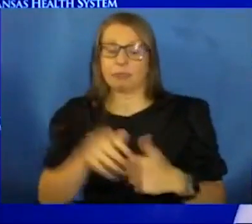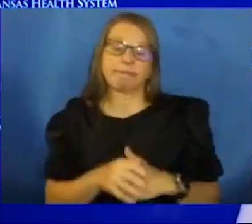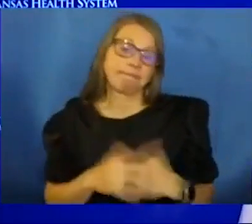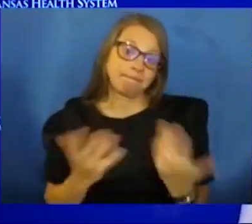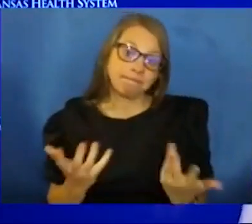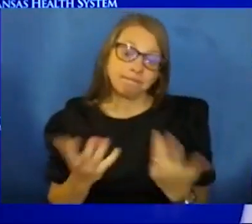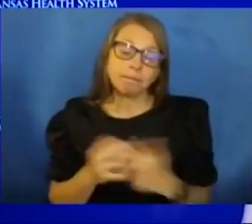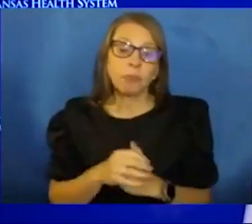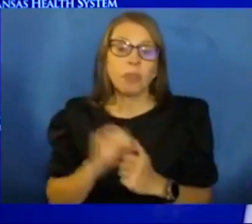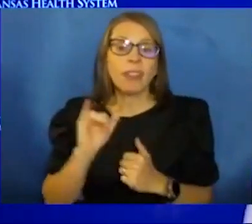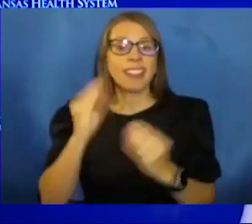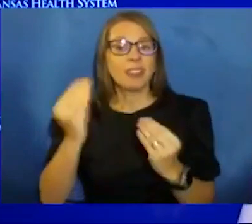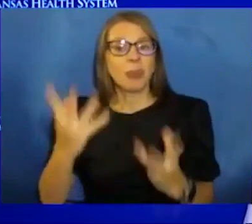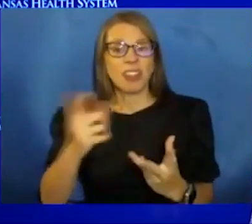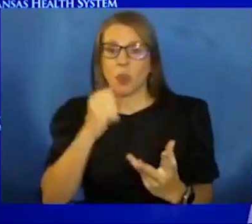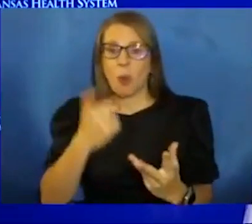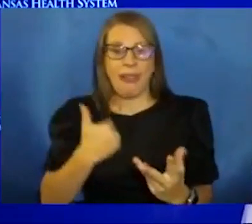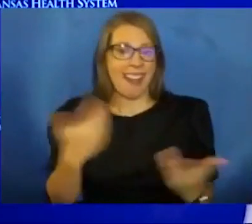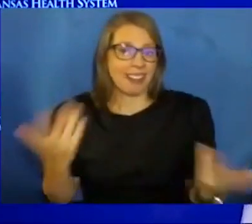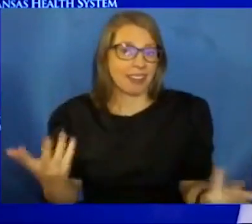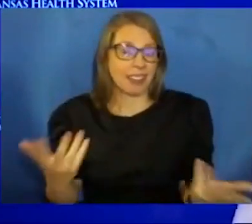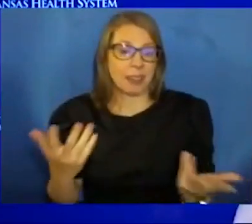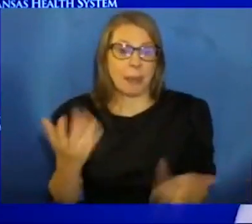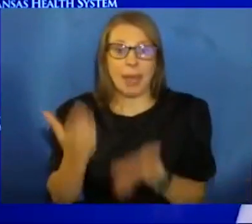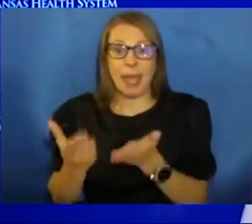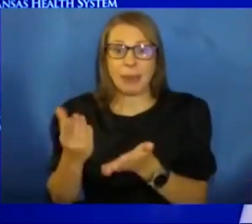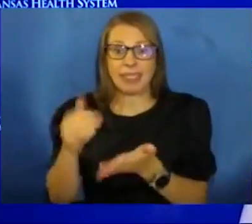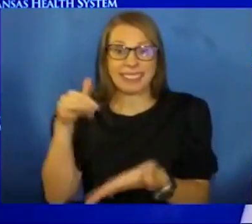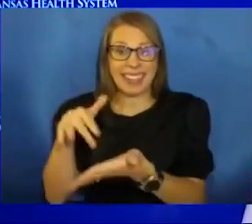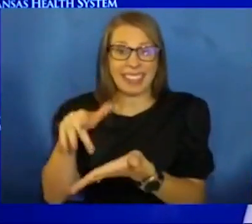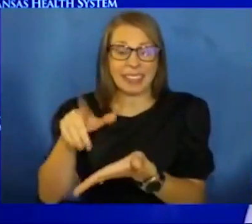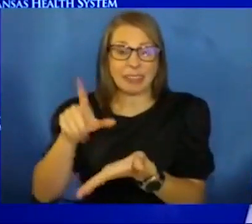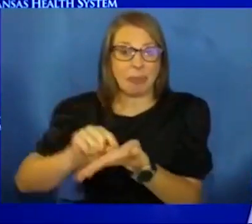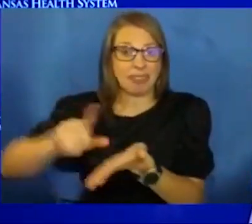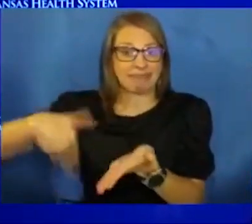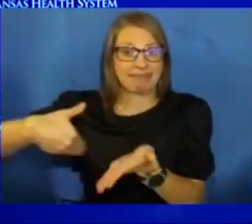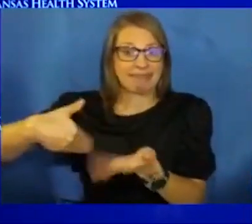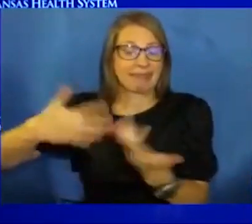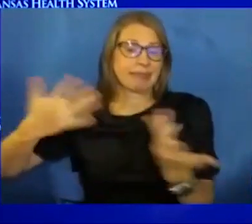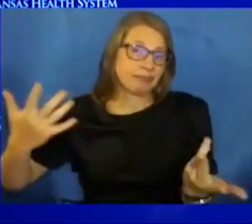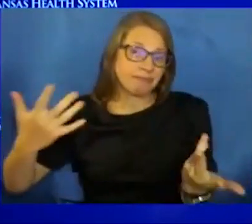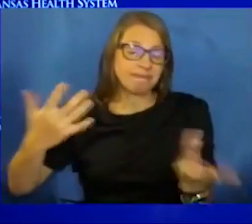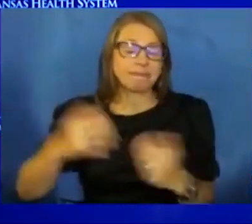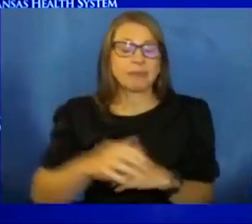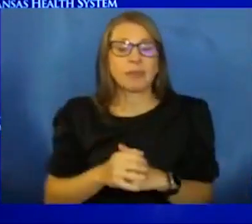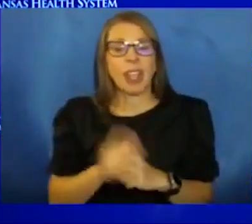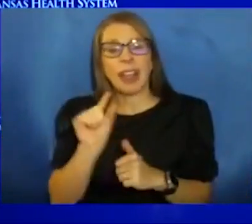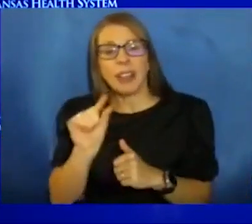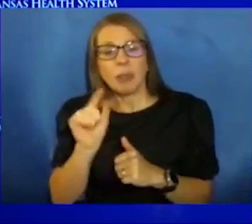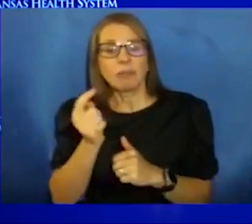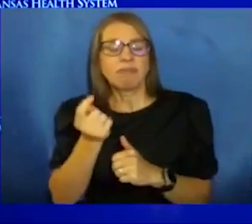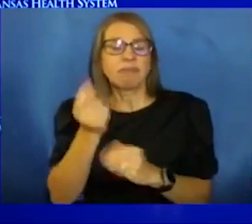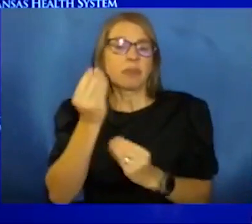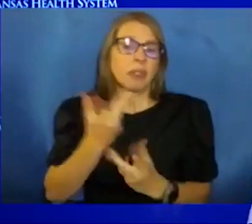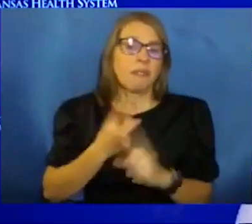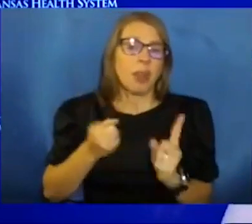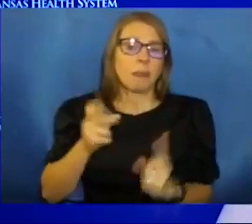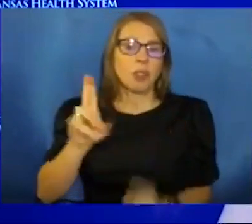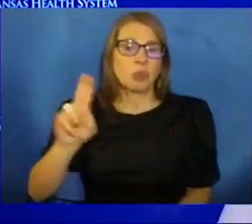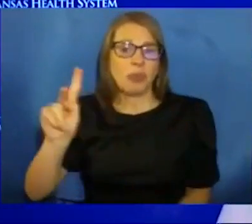don't have. I don't know if there's unpublished studies. Certainly we have a little bit of information from the United Kingdom about